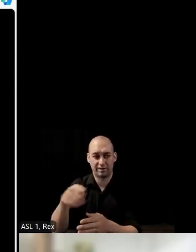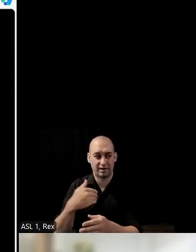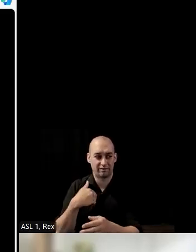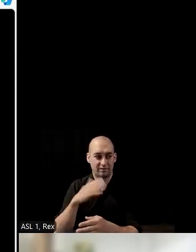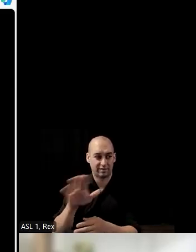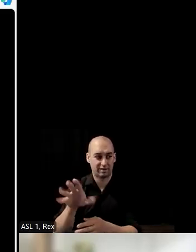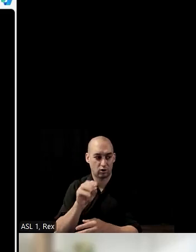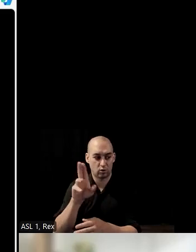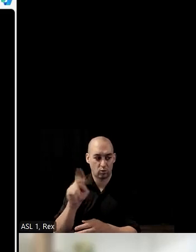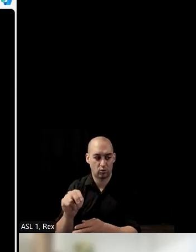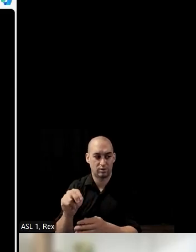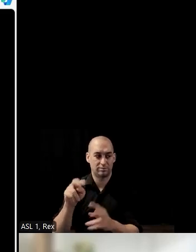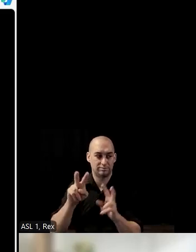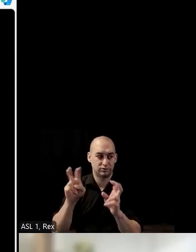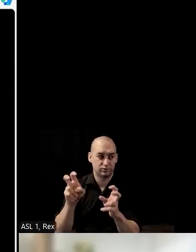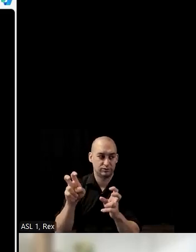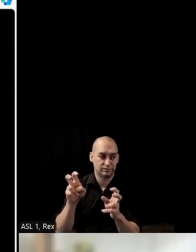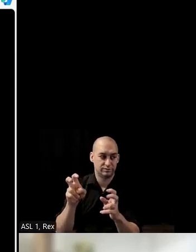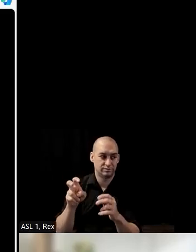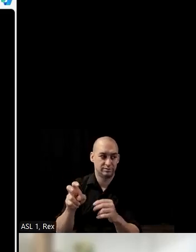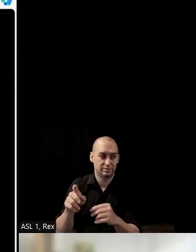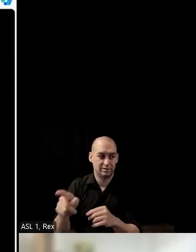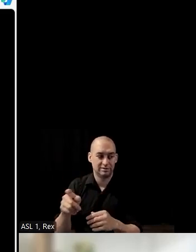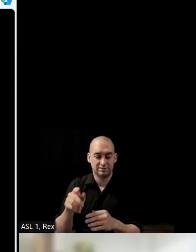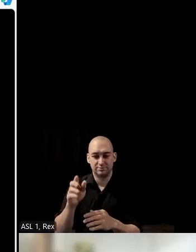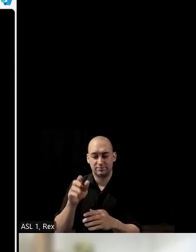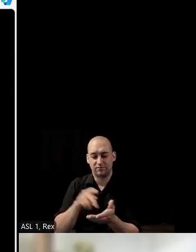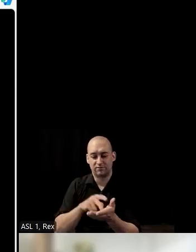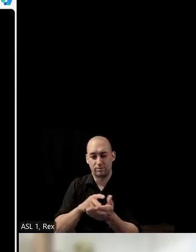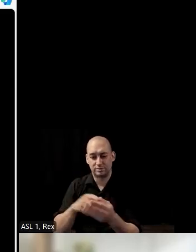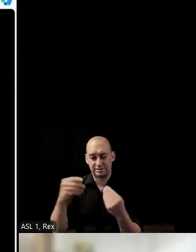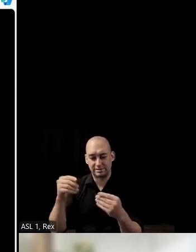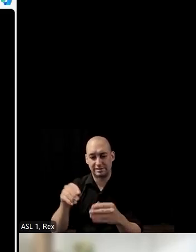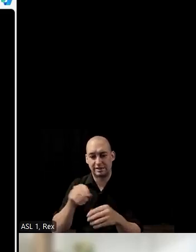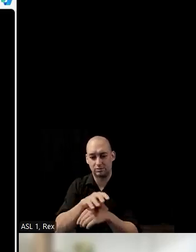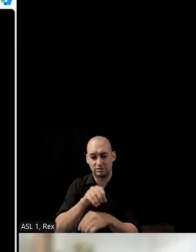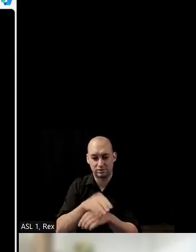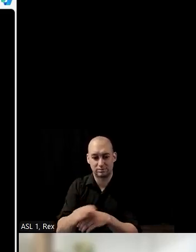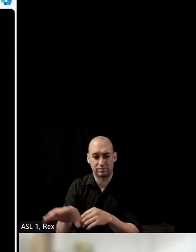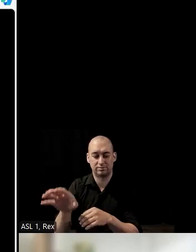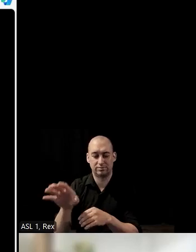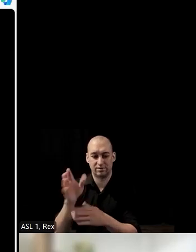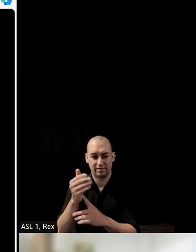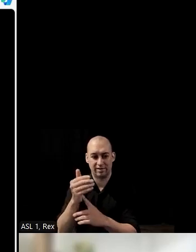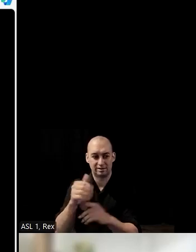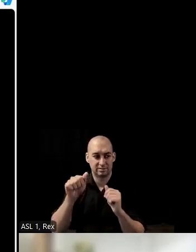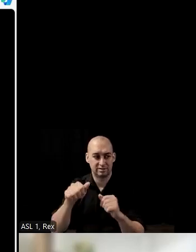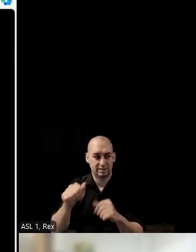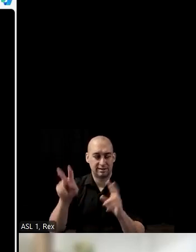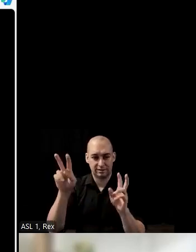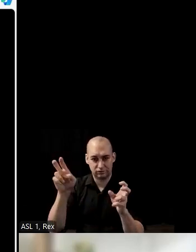as well. It involves pharmacist consult and recommendations where system flags potential issues.